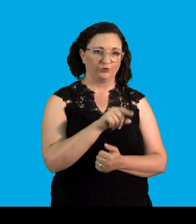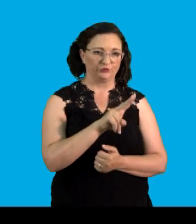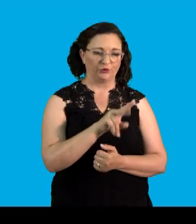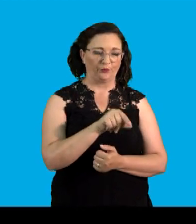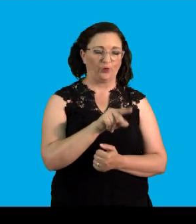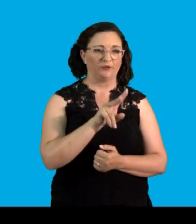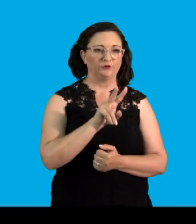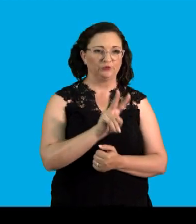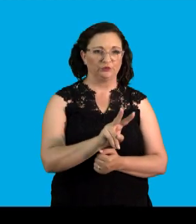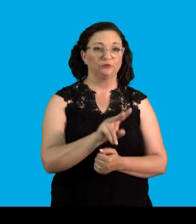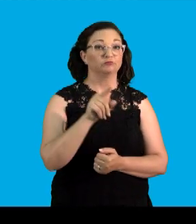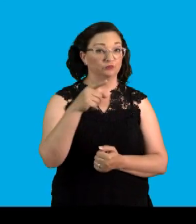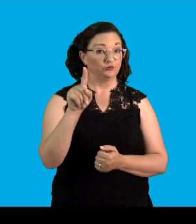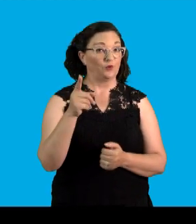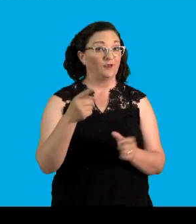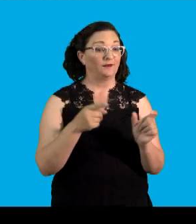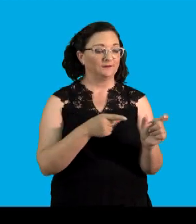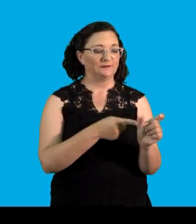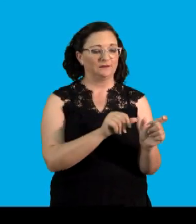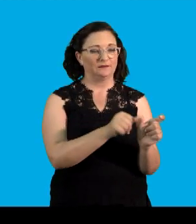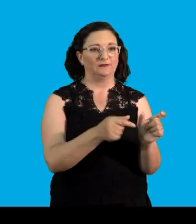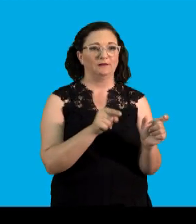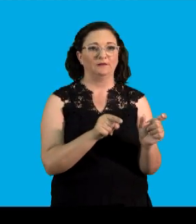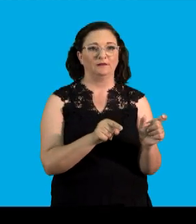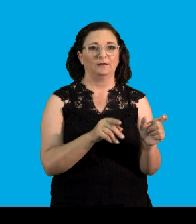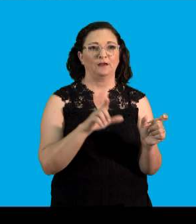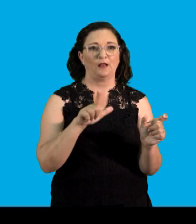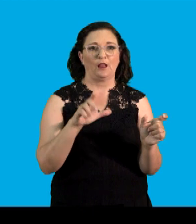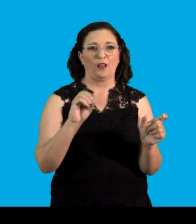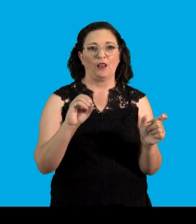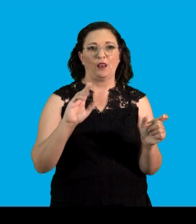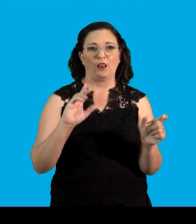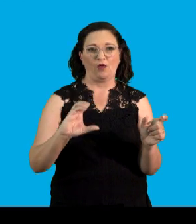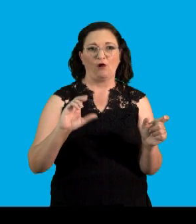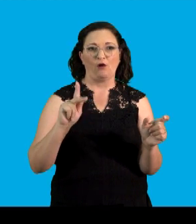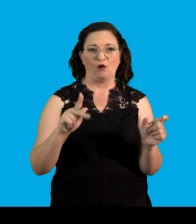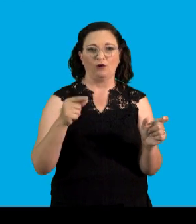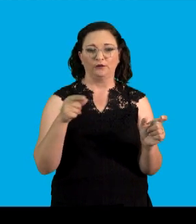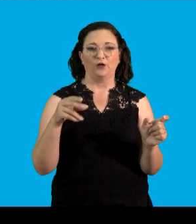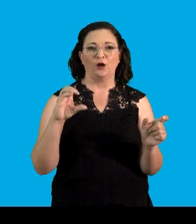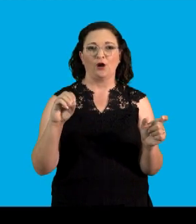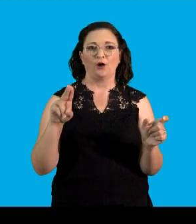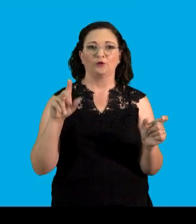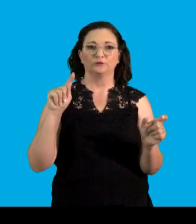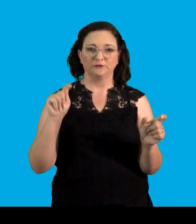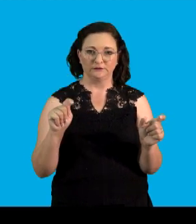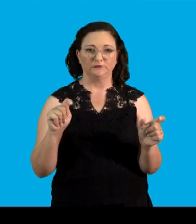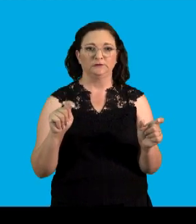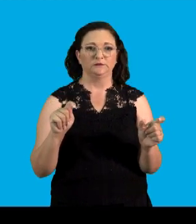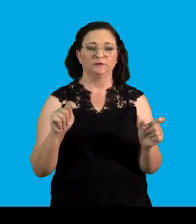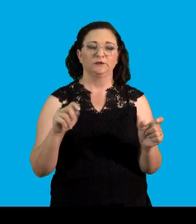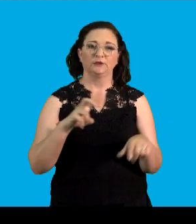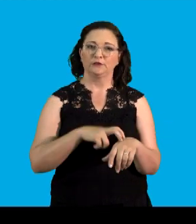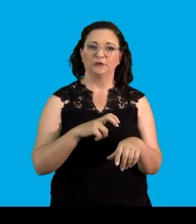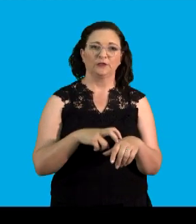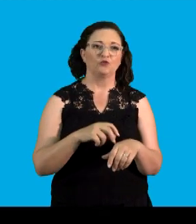Yes, you're correct. The correct answer is lockout. This is what you write. Lockout. You don't have to repeat the